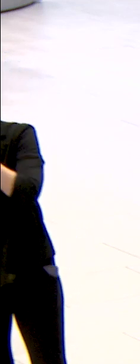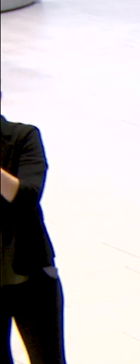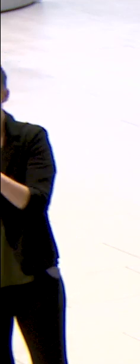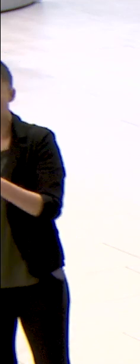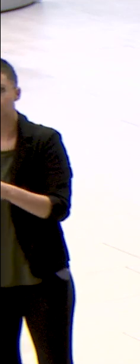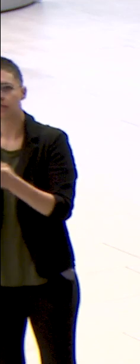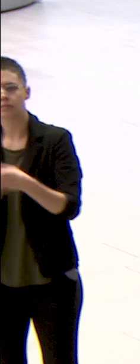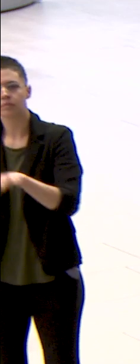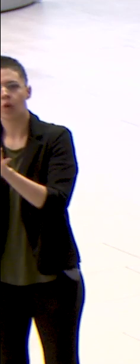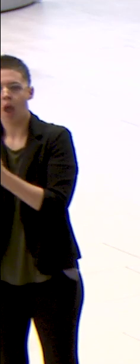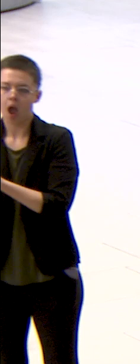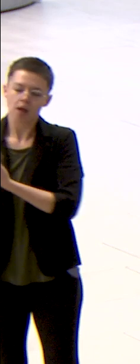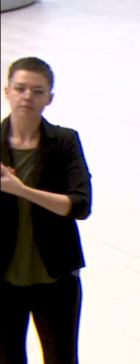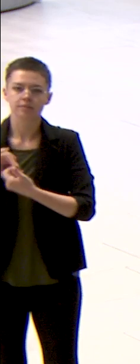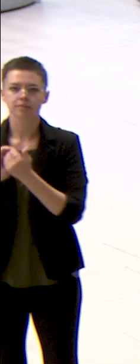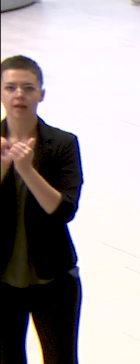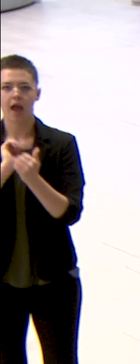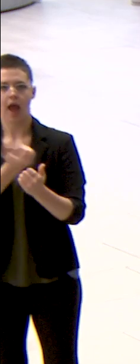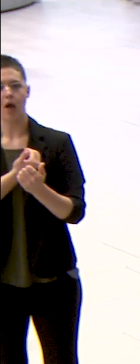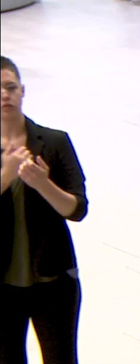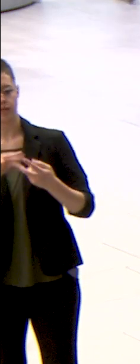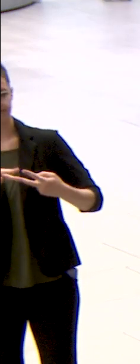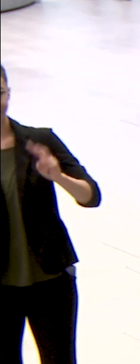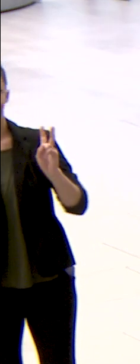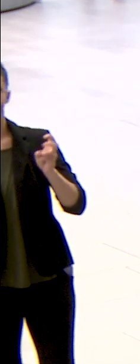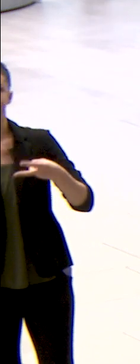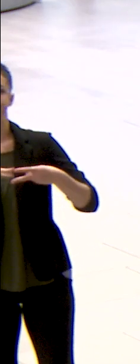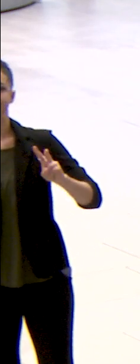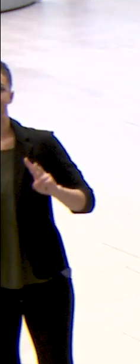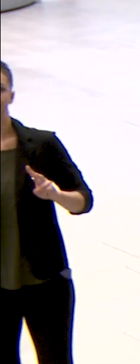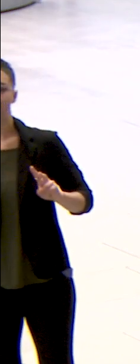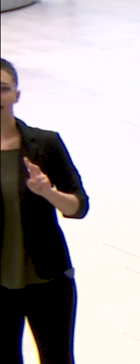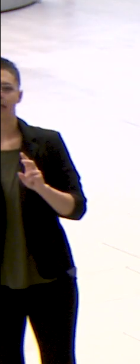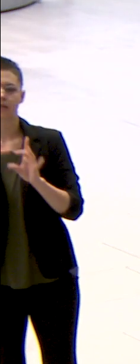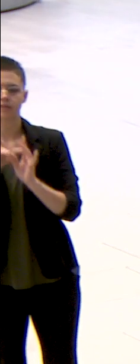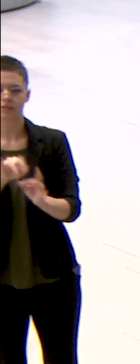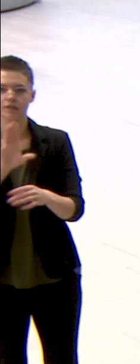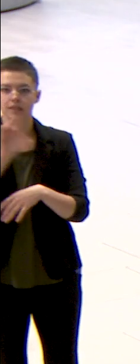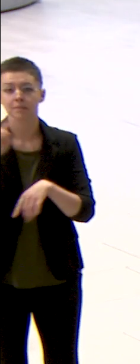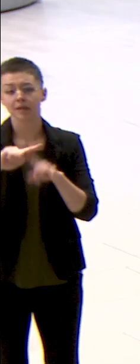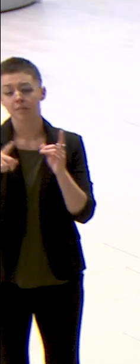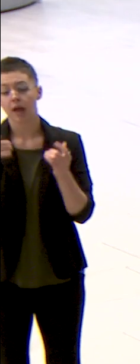try to be very conscientious about hiring, you know, especially now that everybody's working remote,